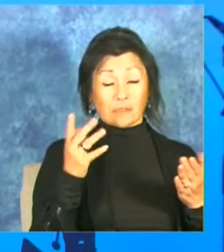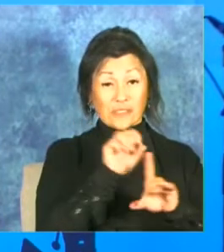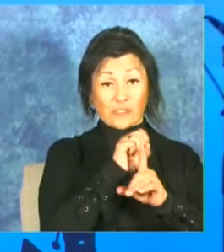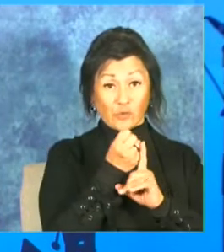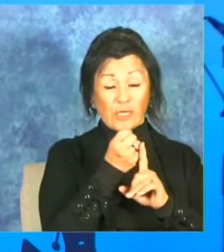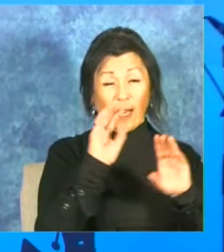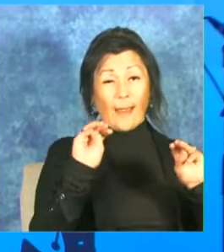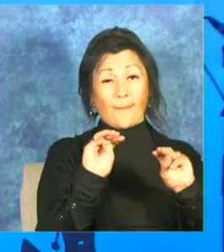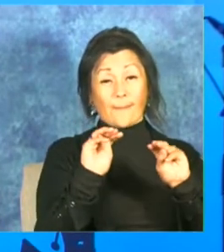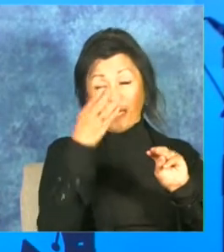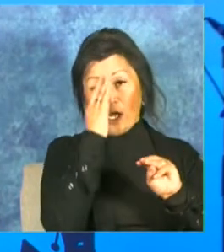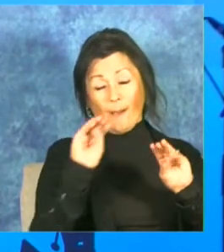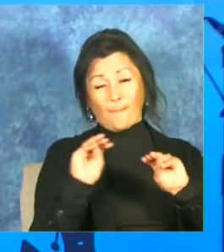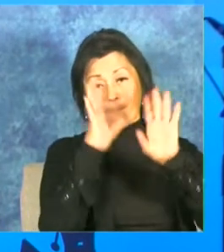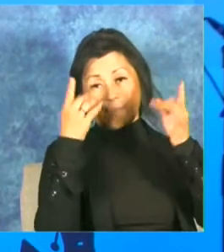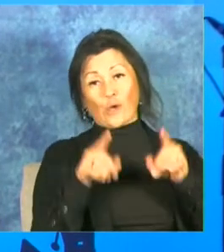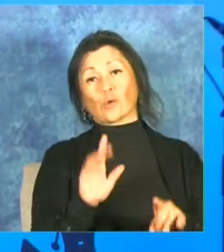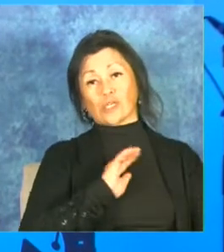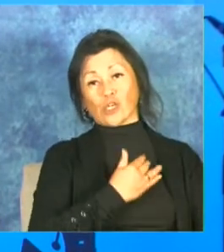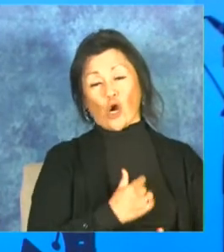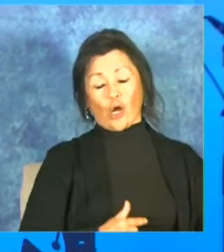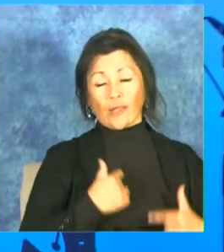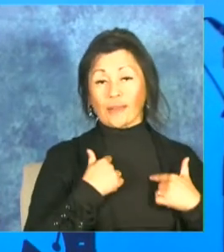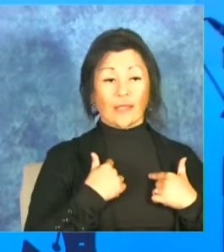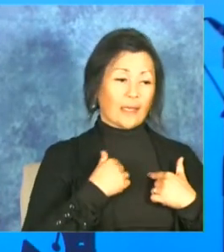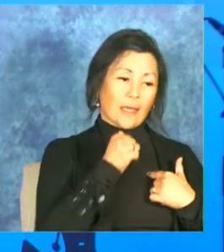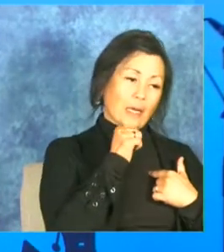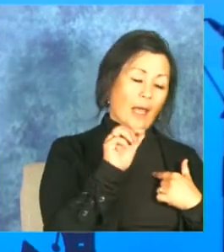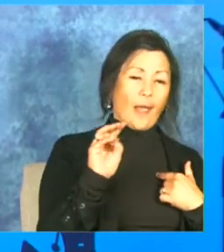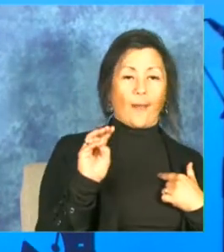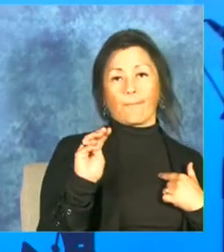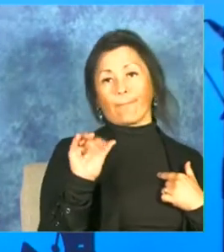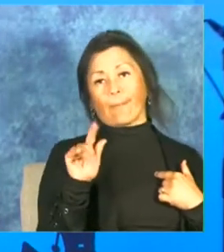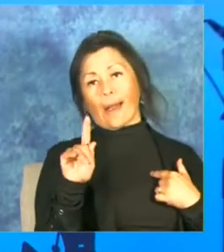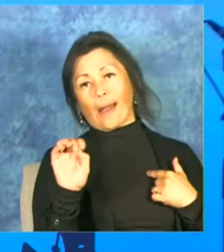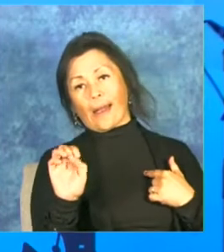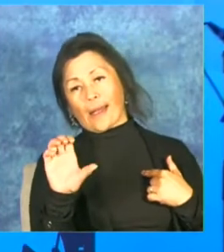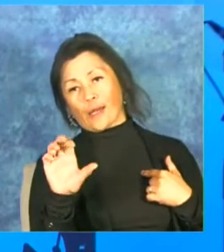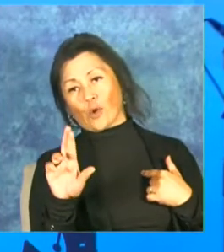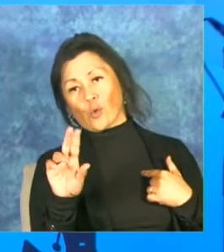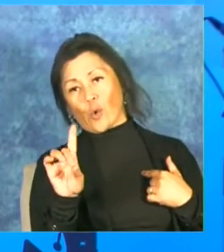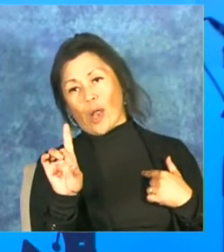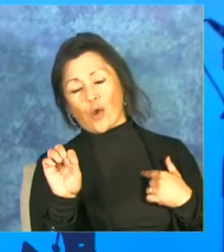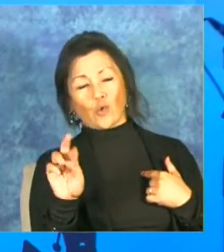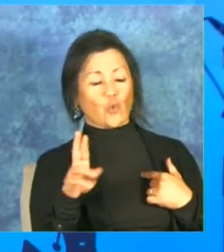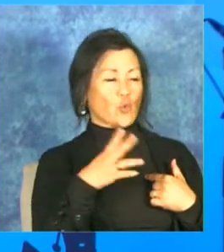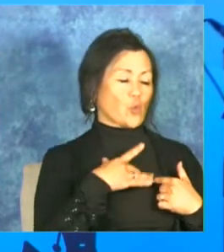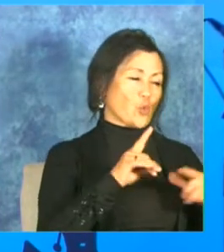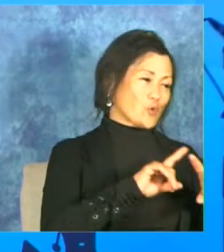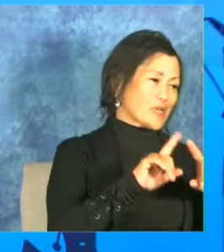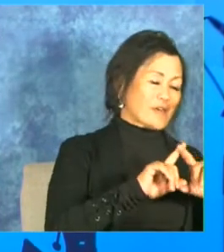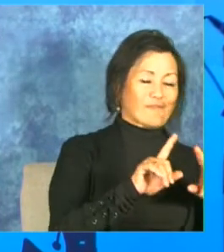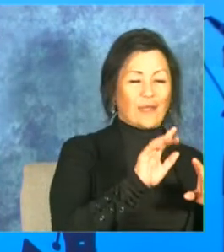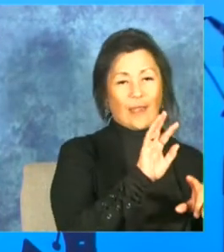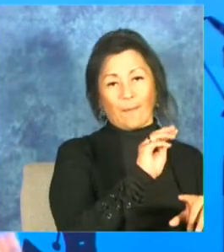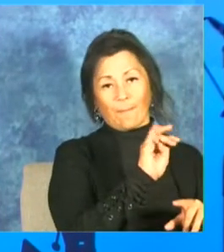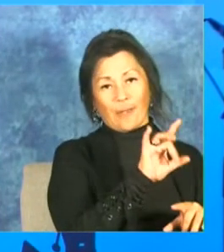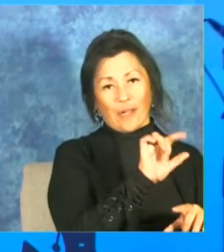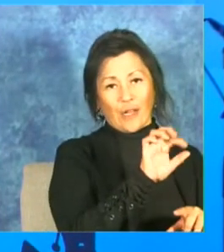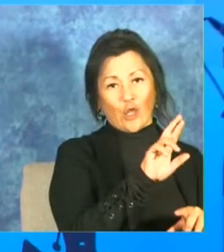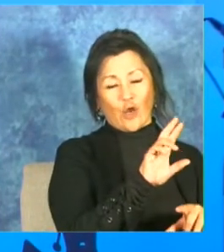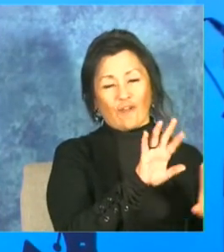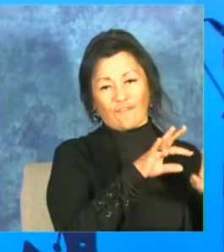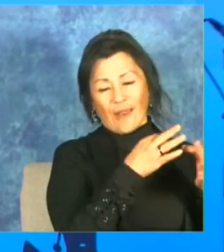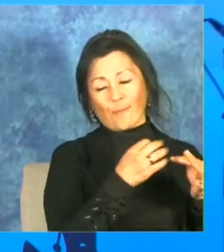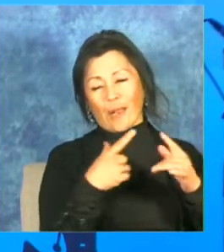the miracles of God. It's not Mike Crowder, Marcia Crowder, or Greg and Karen Miller, or all of our staff on school